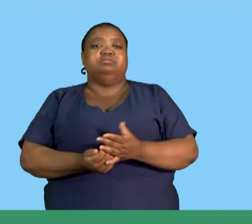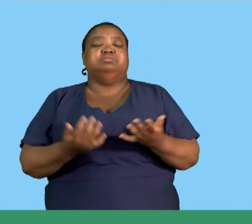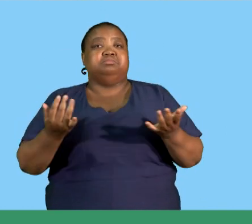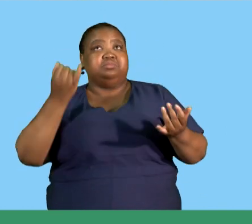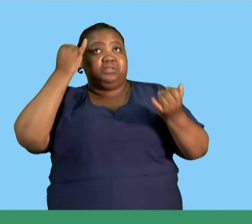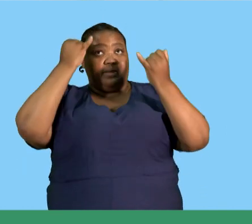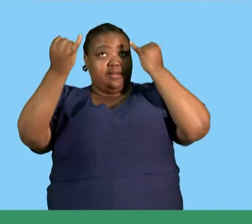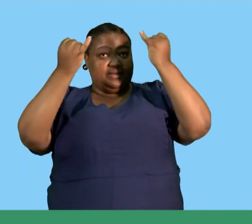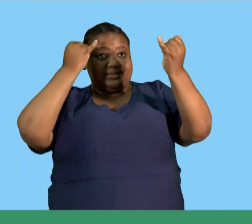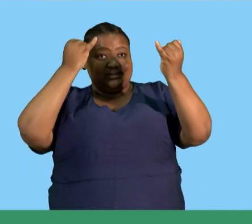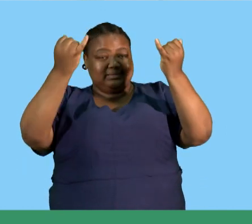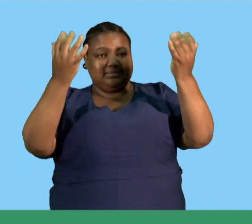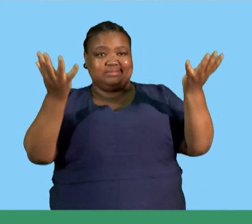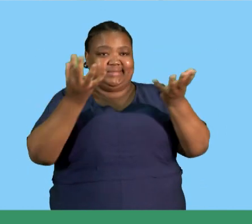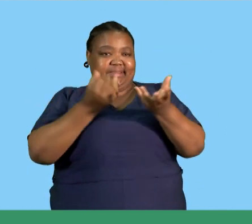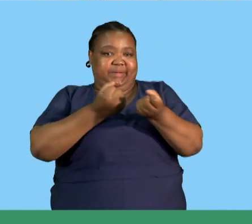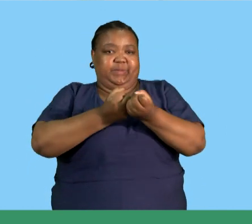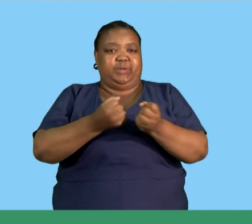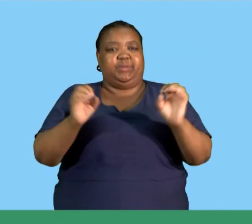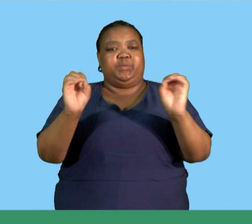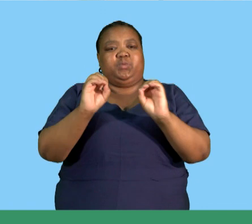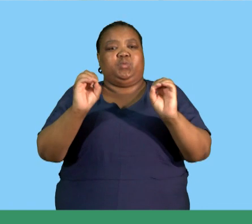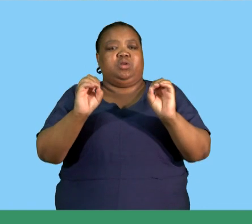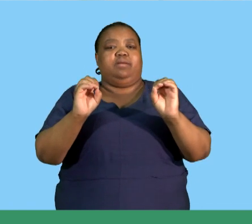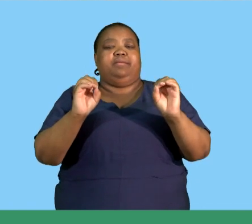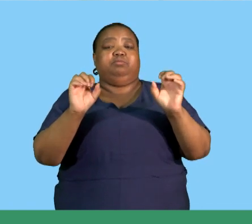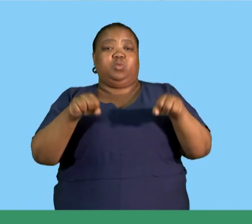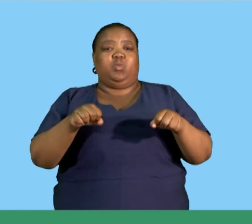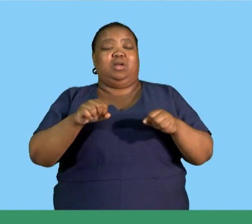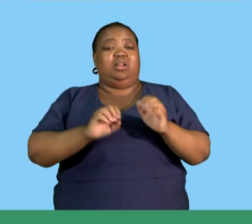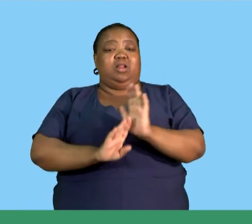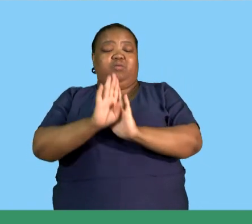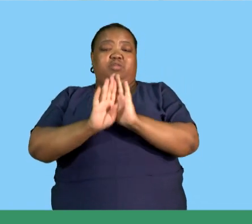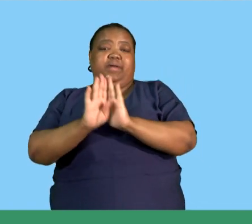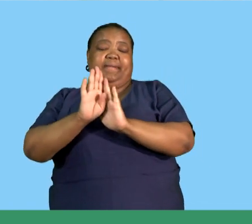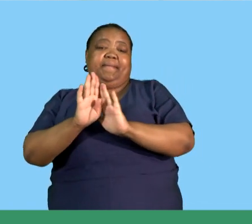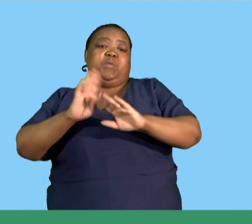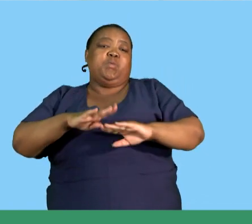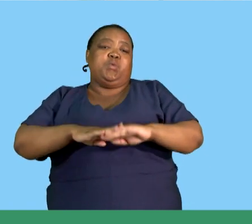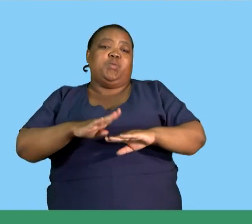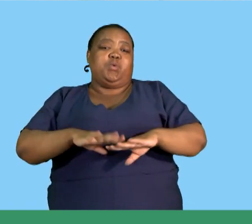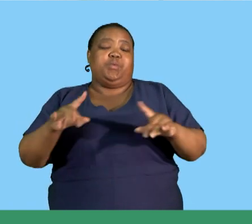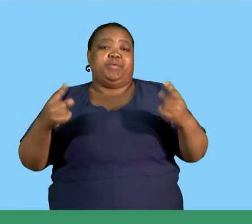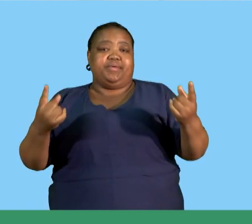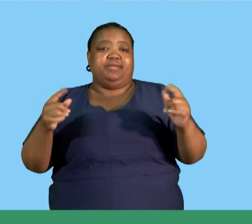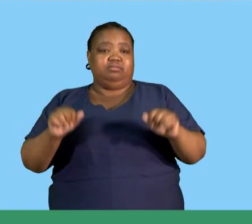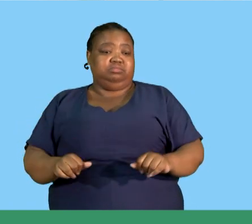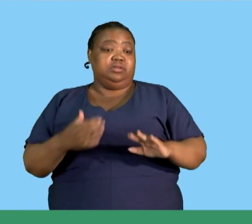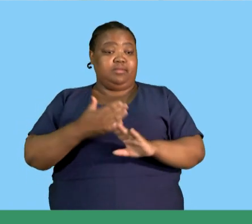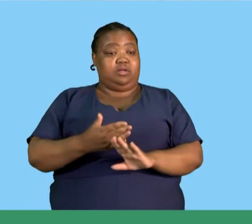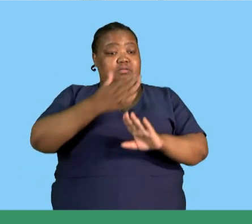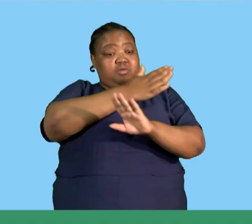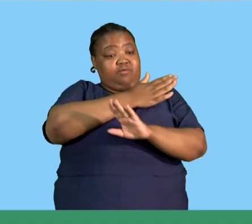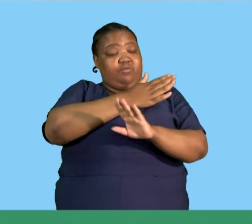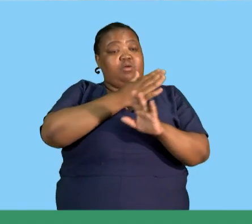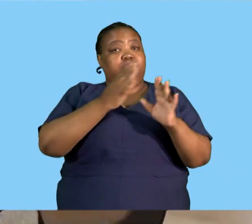ideas can be voted out because its potential cannot be developed further. So they can be eliminated. If it's a repetition, it's something